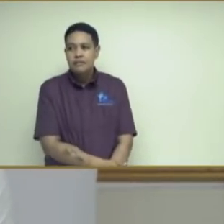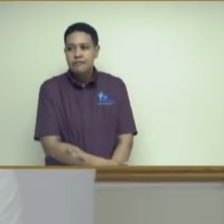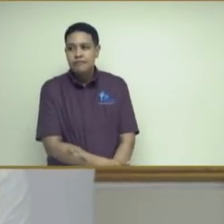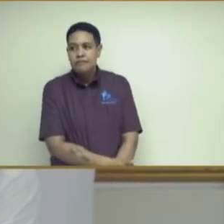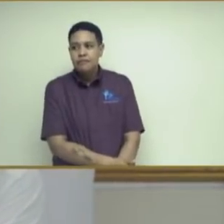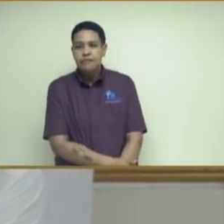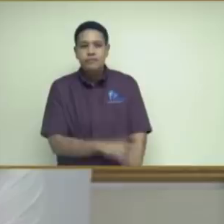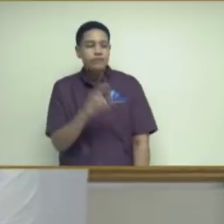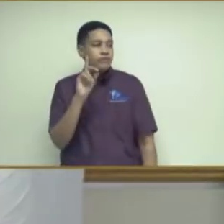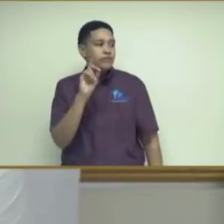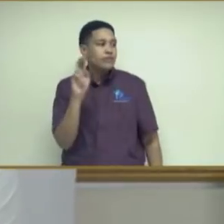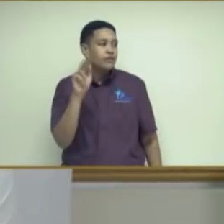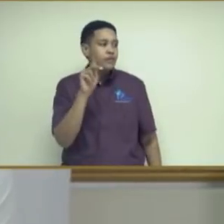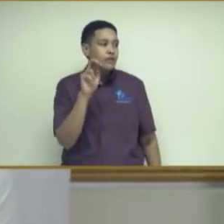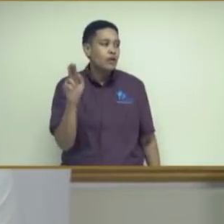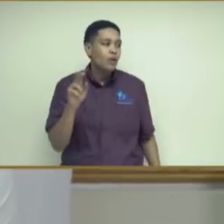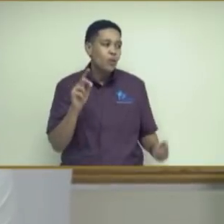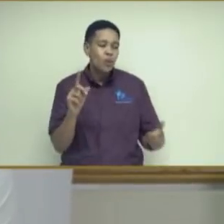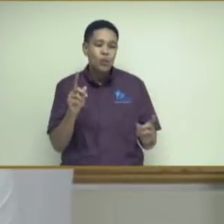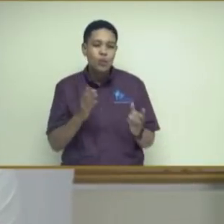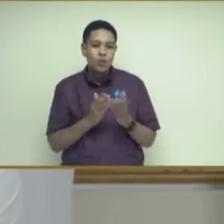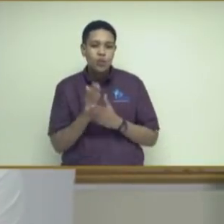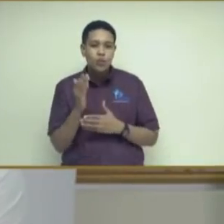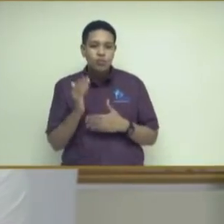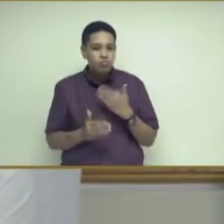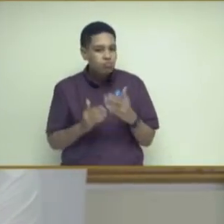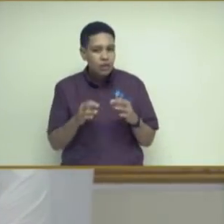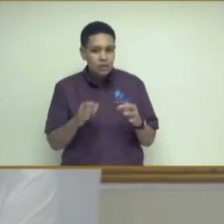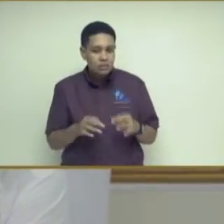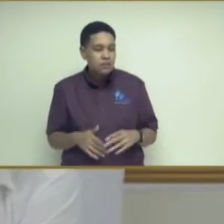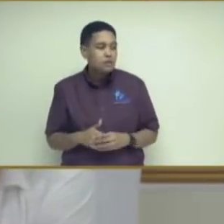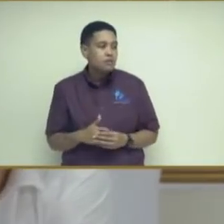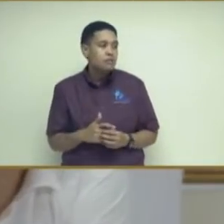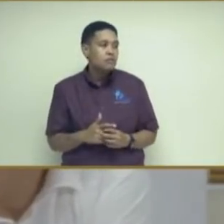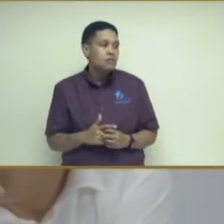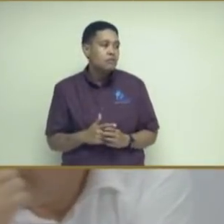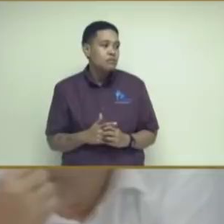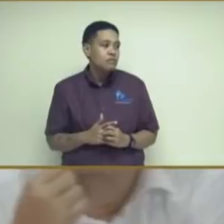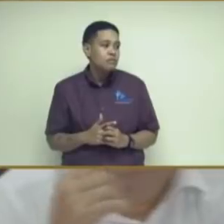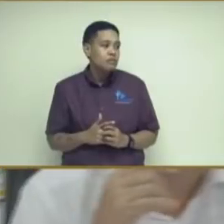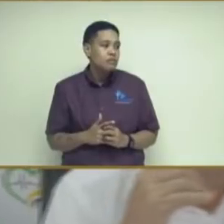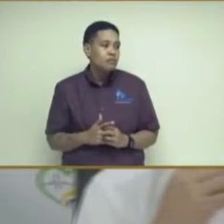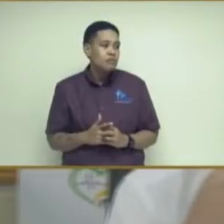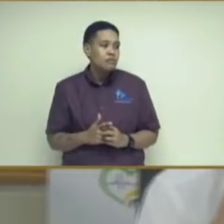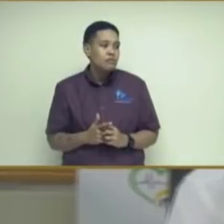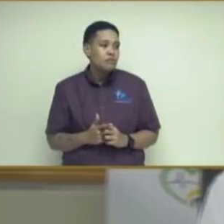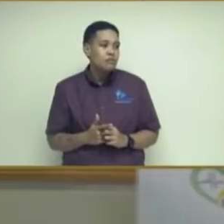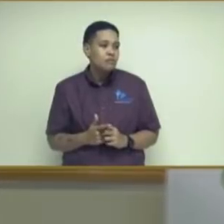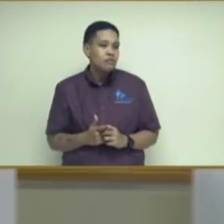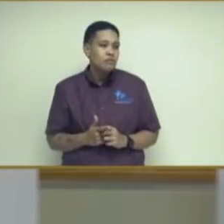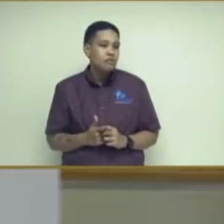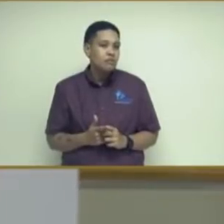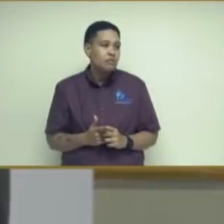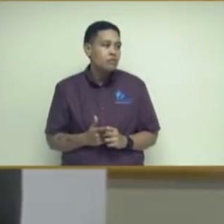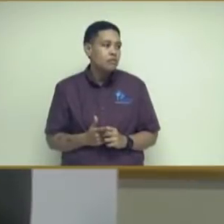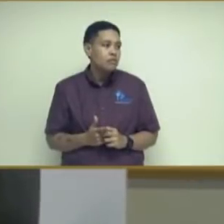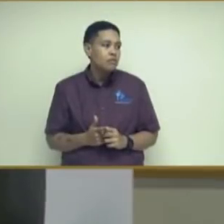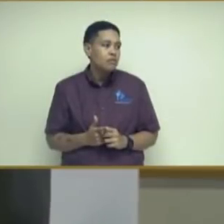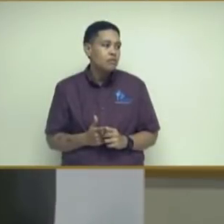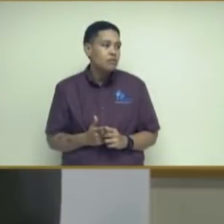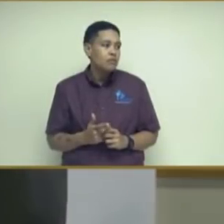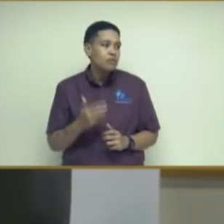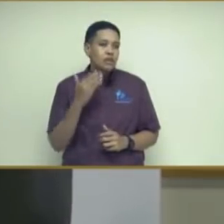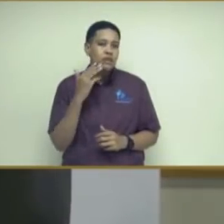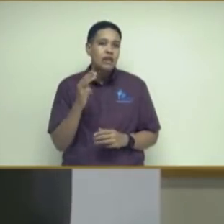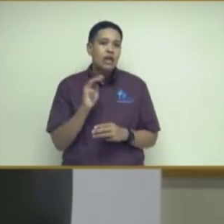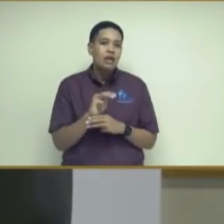to just quickly run through to give an indication of that. Okay, thank you, Minister. So we look at some of the